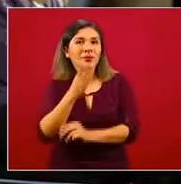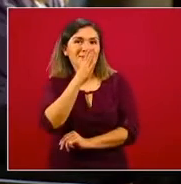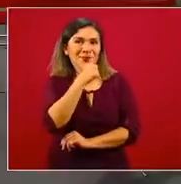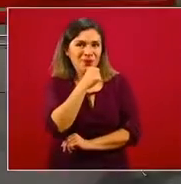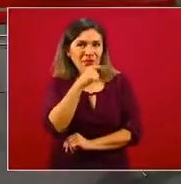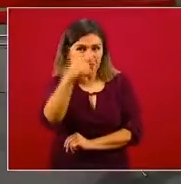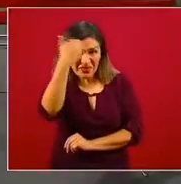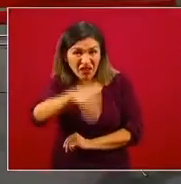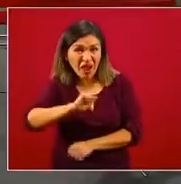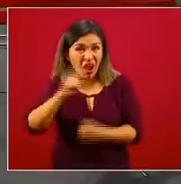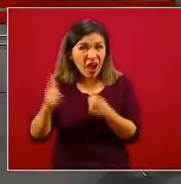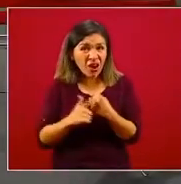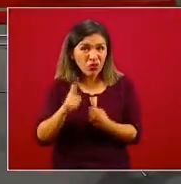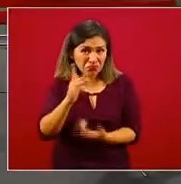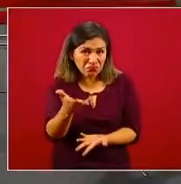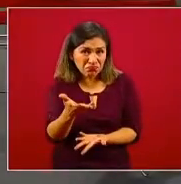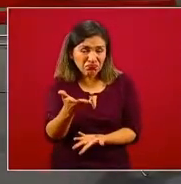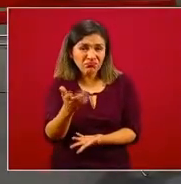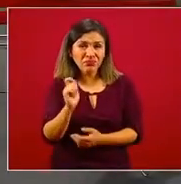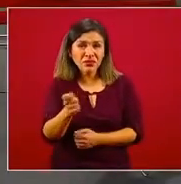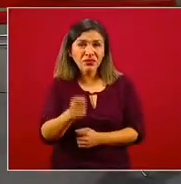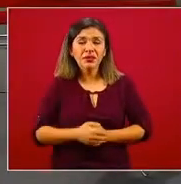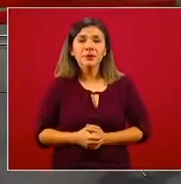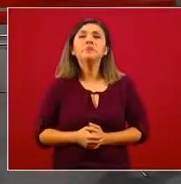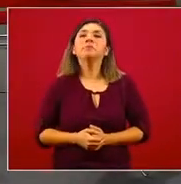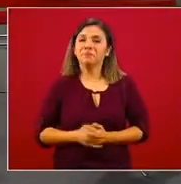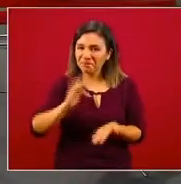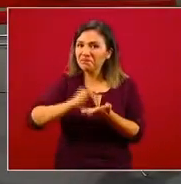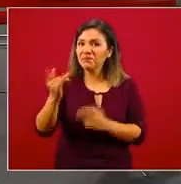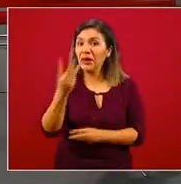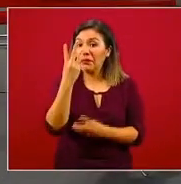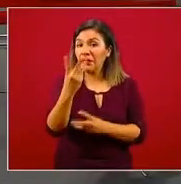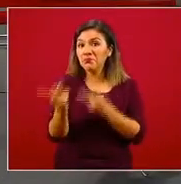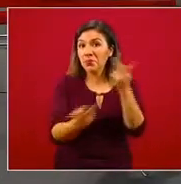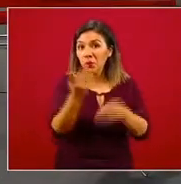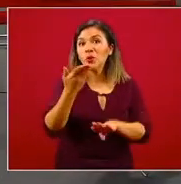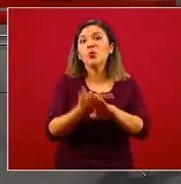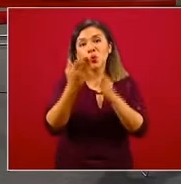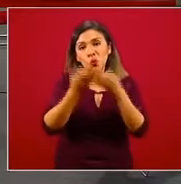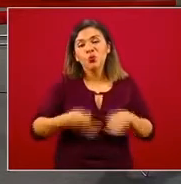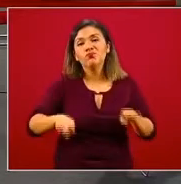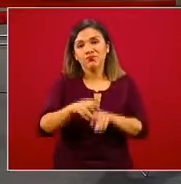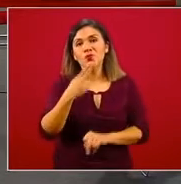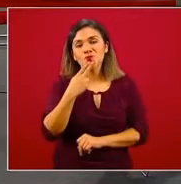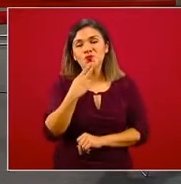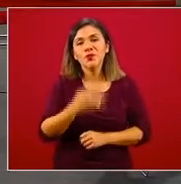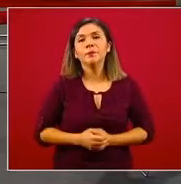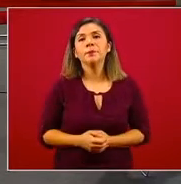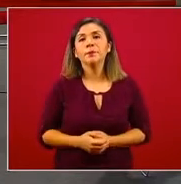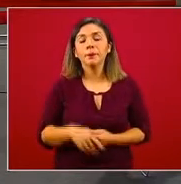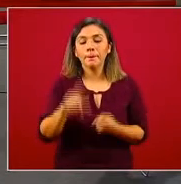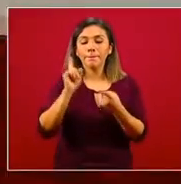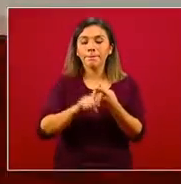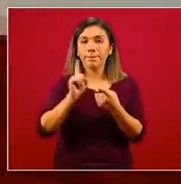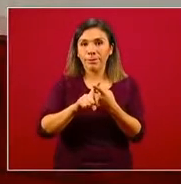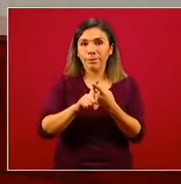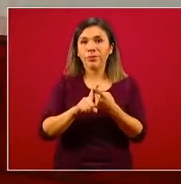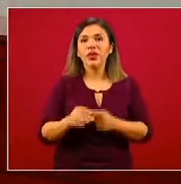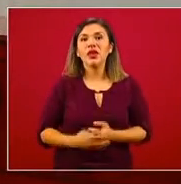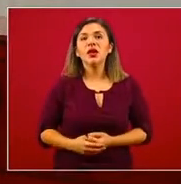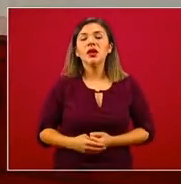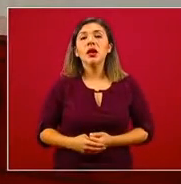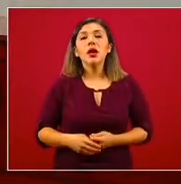específica. Muchas who gracias por sus already preguntas got que, sick. Thank you que very son much muy for your útiles y muy questions. I importantes. think they are very pertinent Sobre las and spot on.